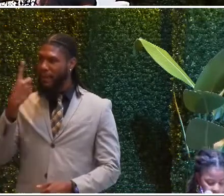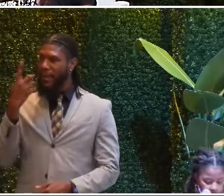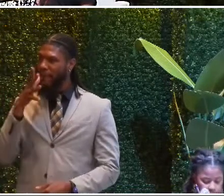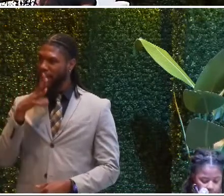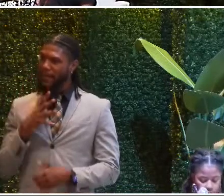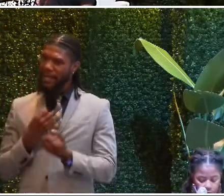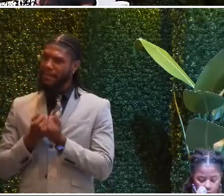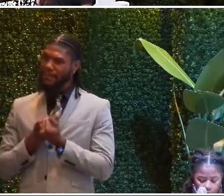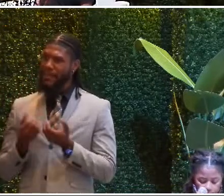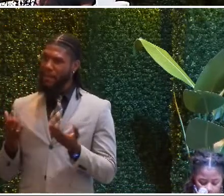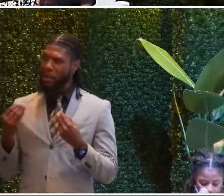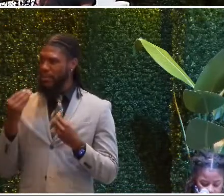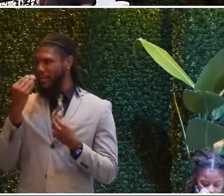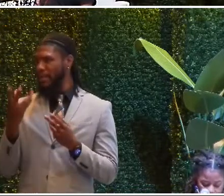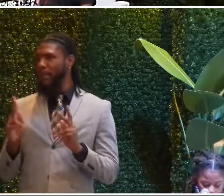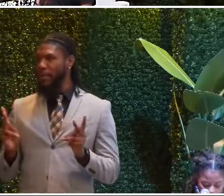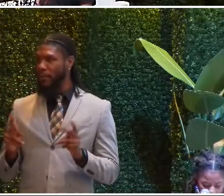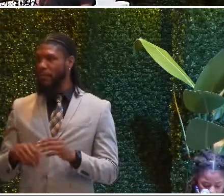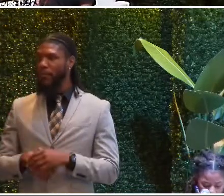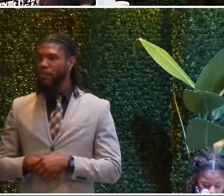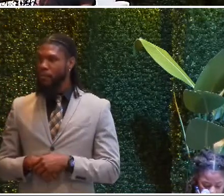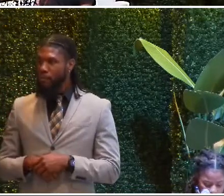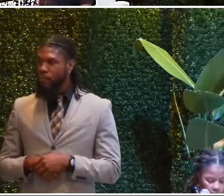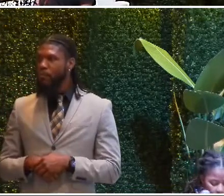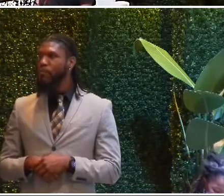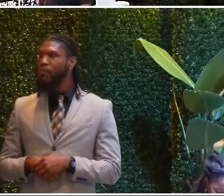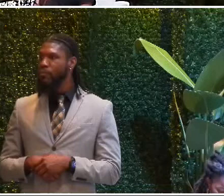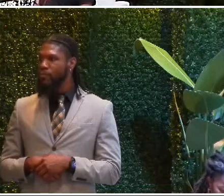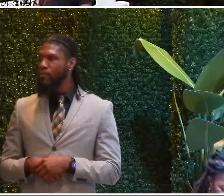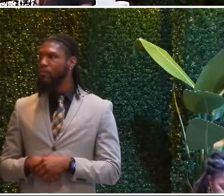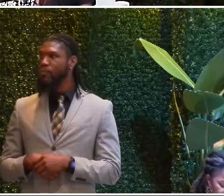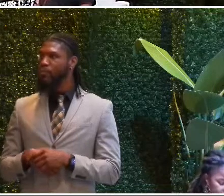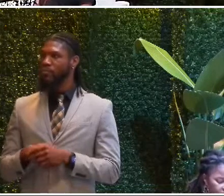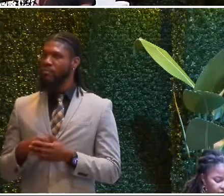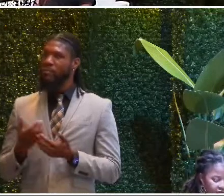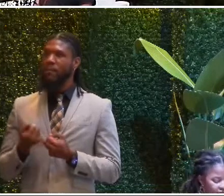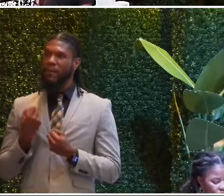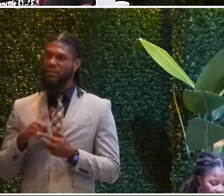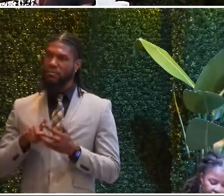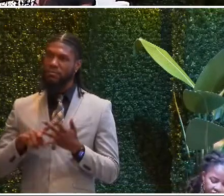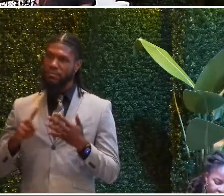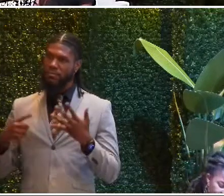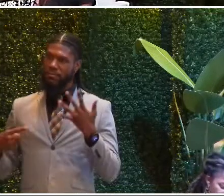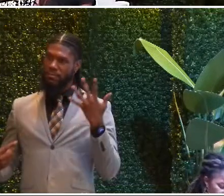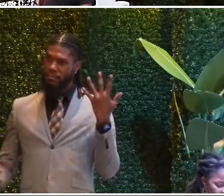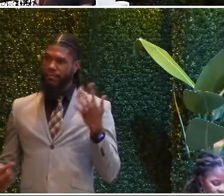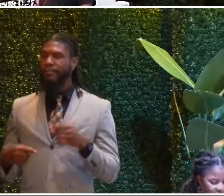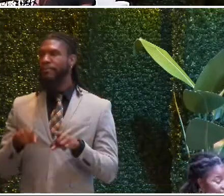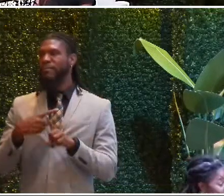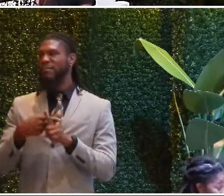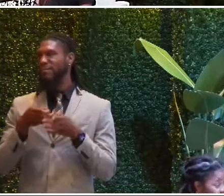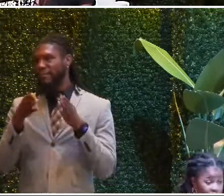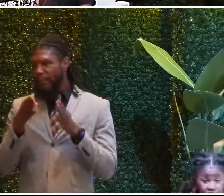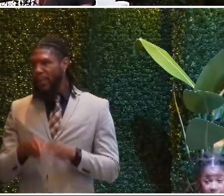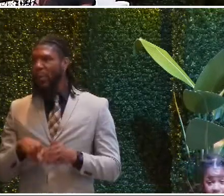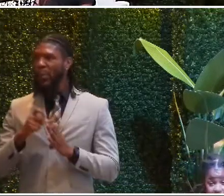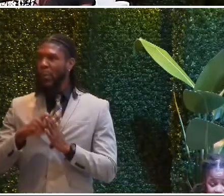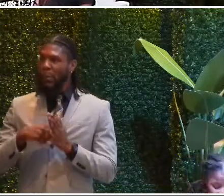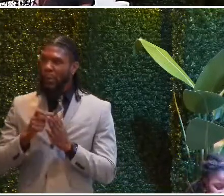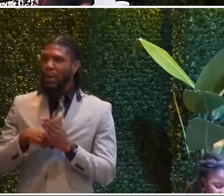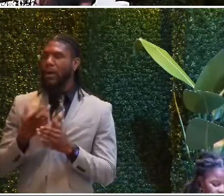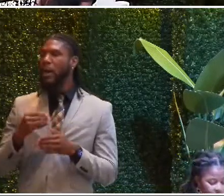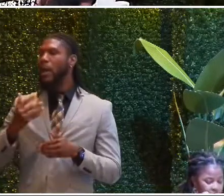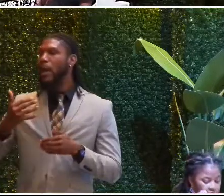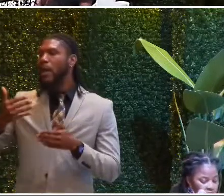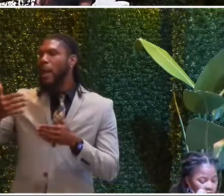tell the people. Mickey Kendall, among all of the other things, is a writer, diversity consultant, and occasional feminist. Get